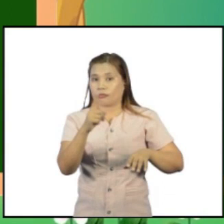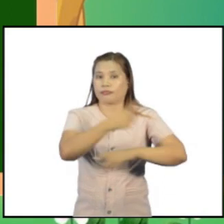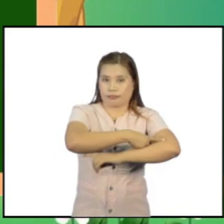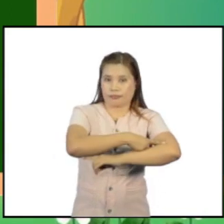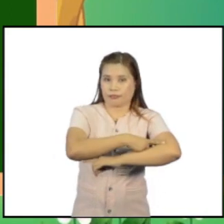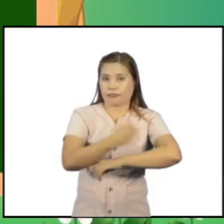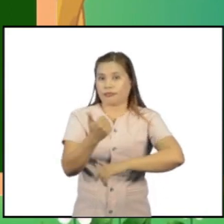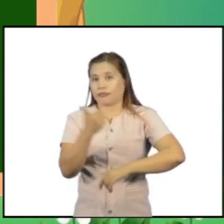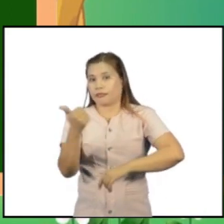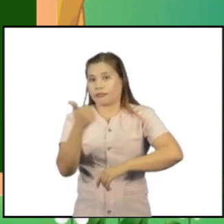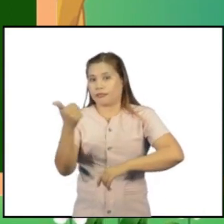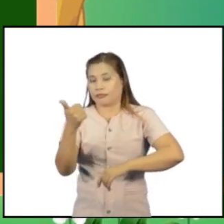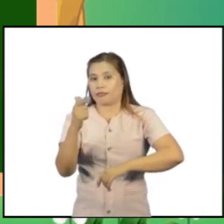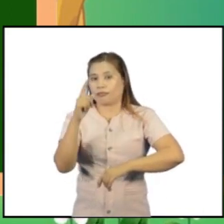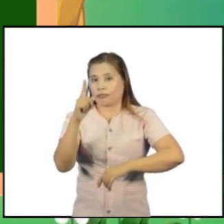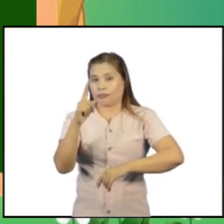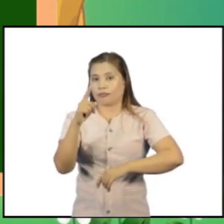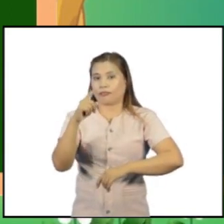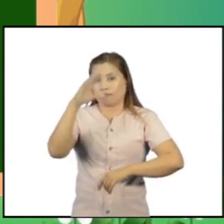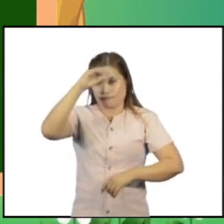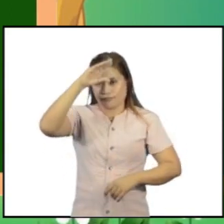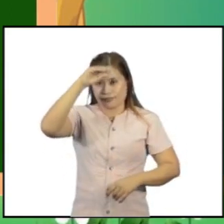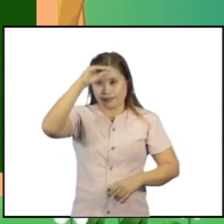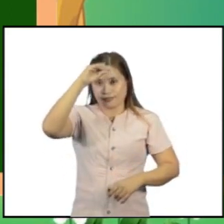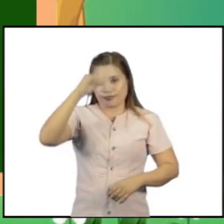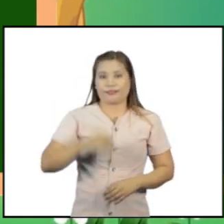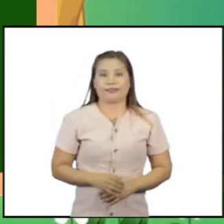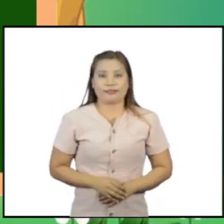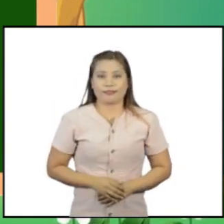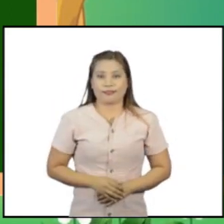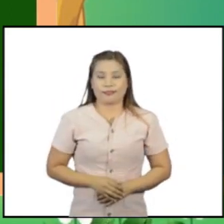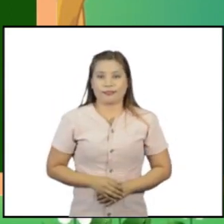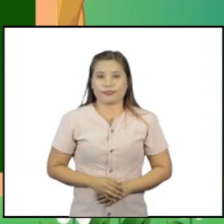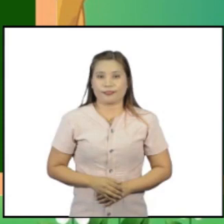one day, and another one boy?